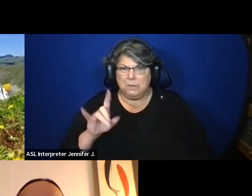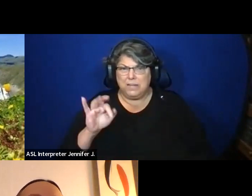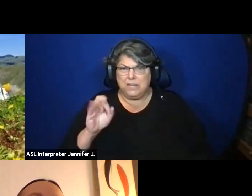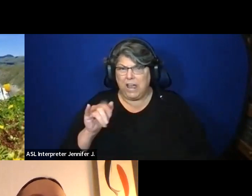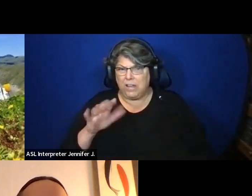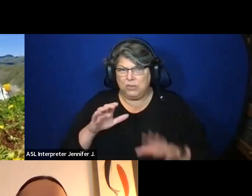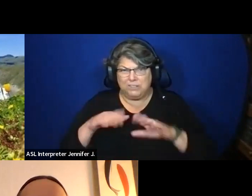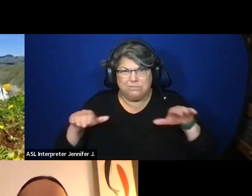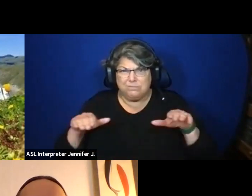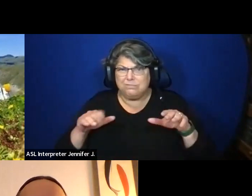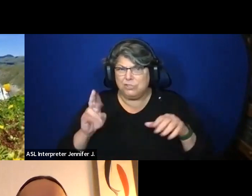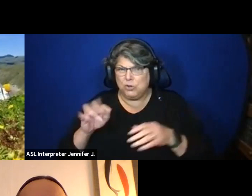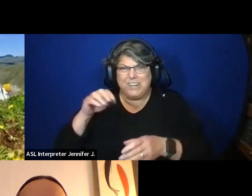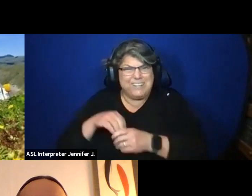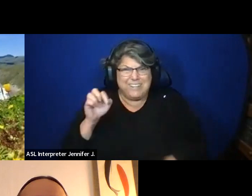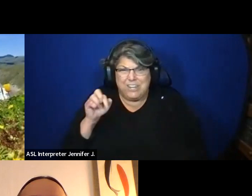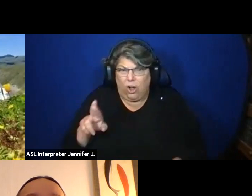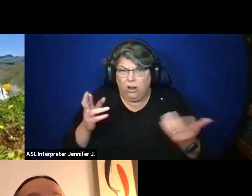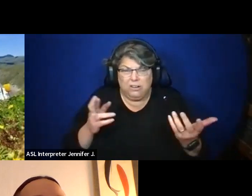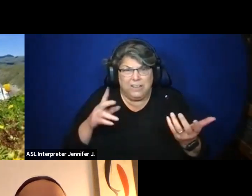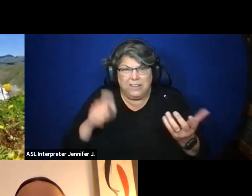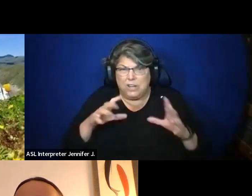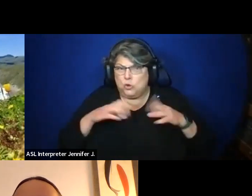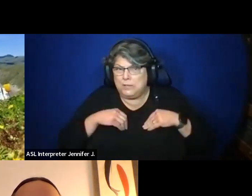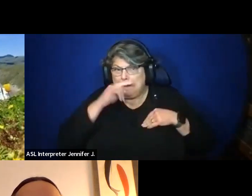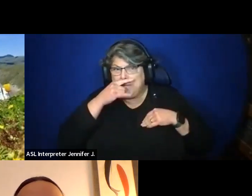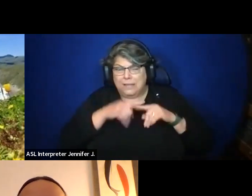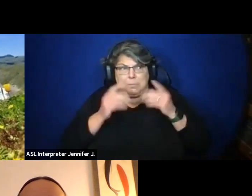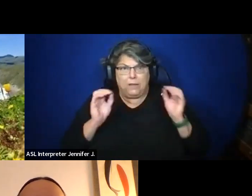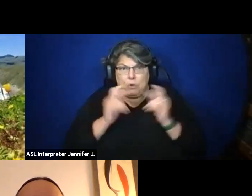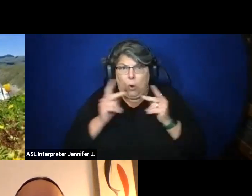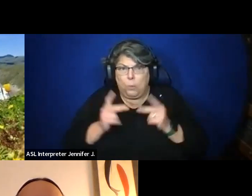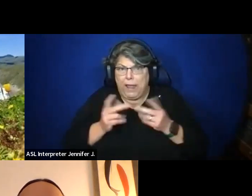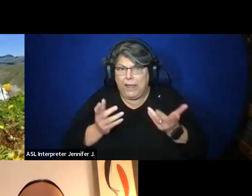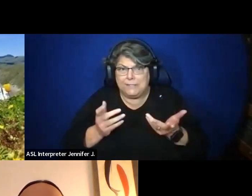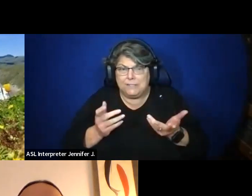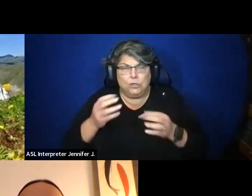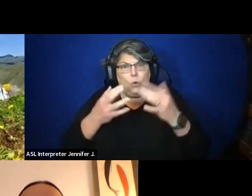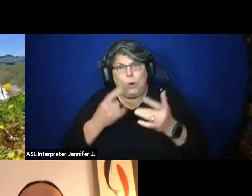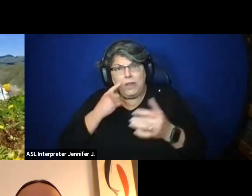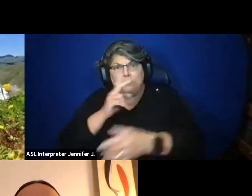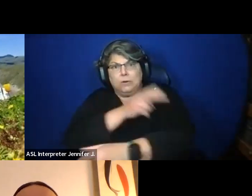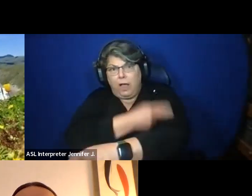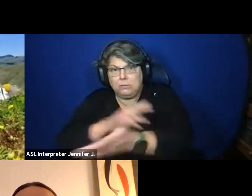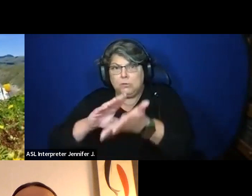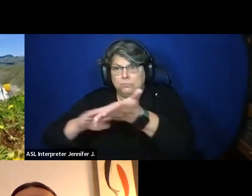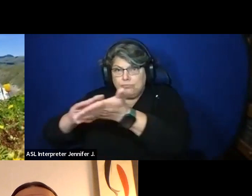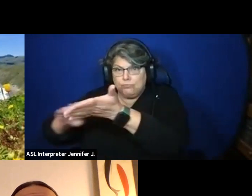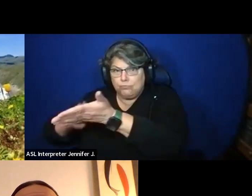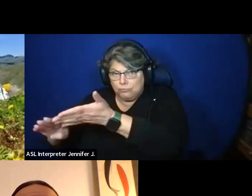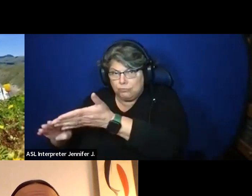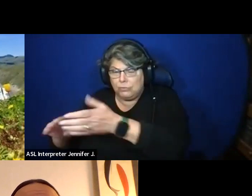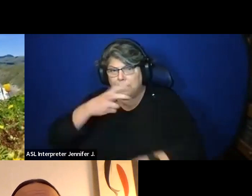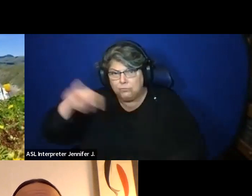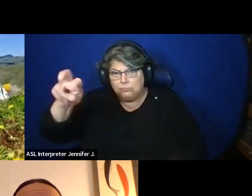admitted, but they don't have a place to send them to. They're just waiting for people to get discharged from the hospitals. I've